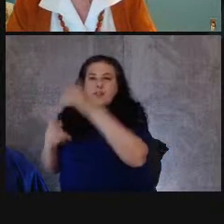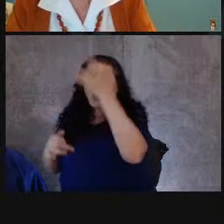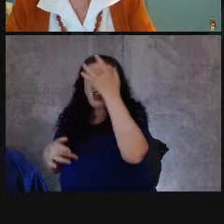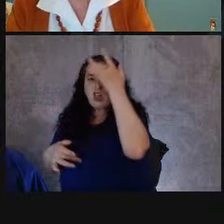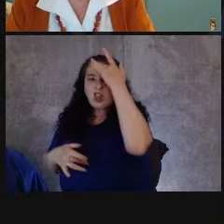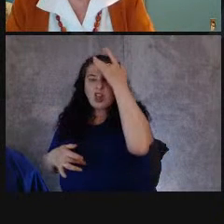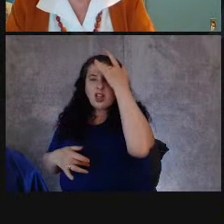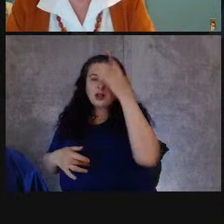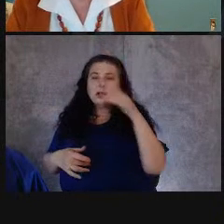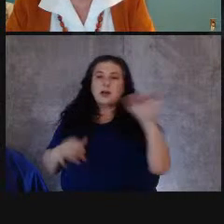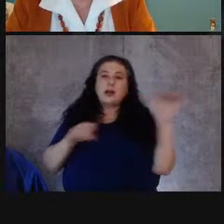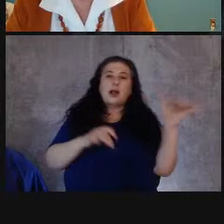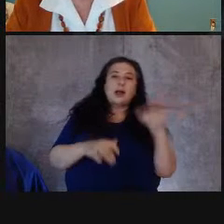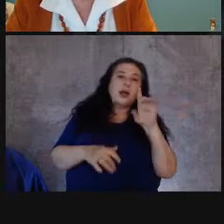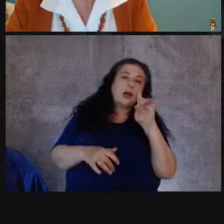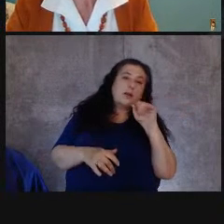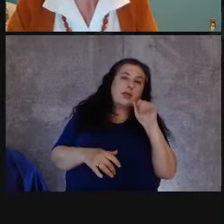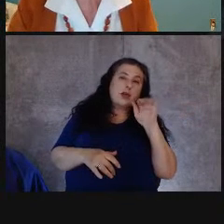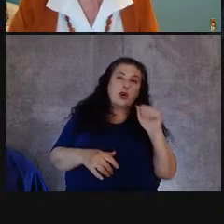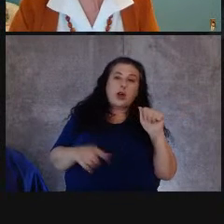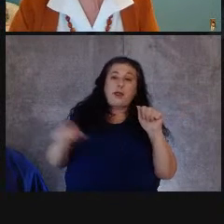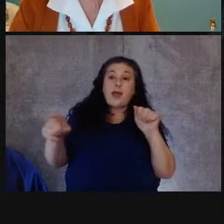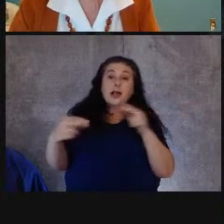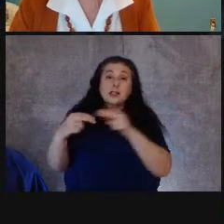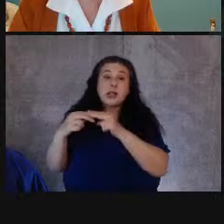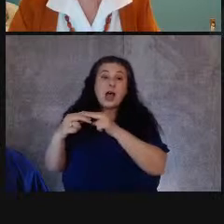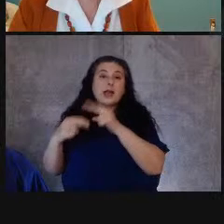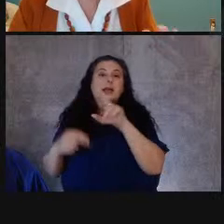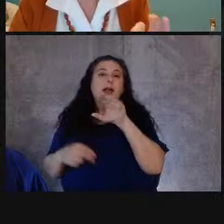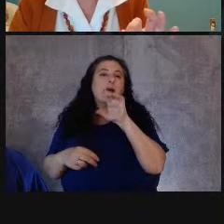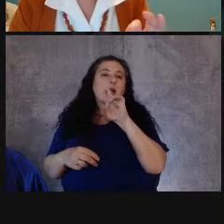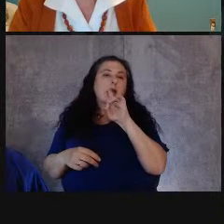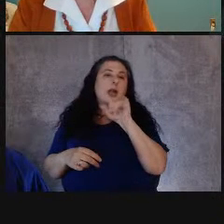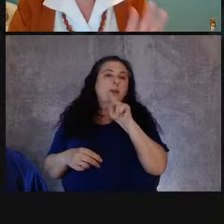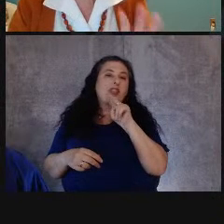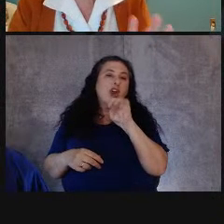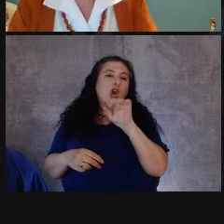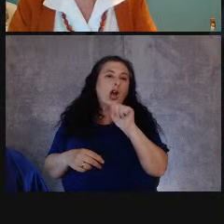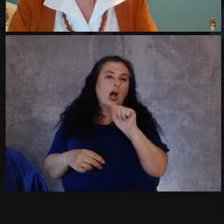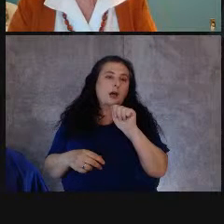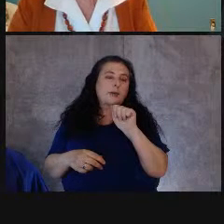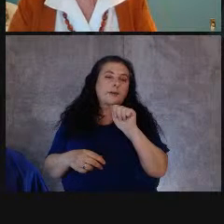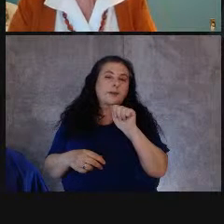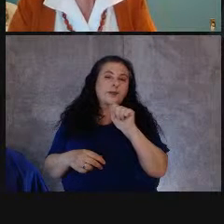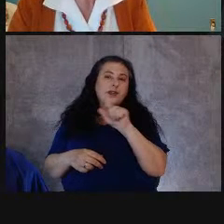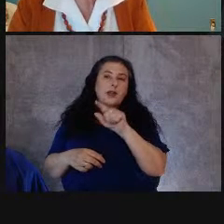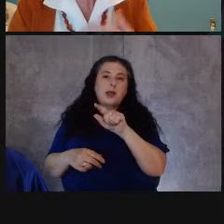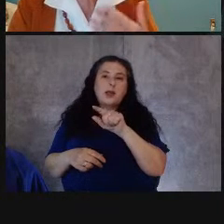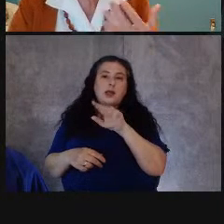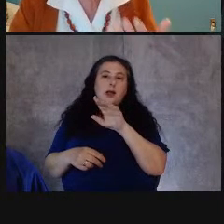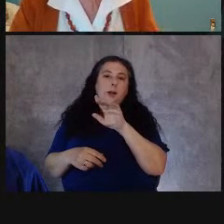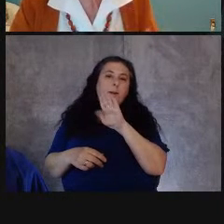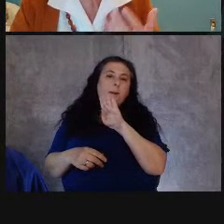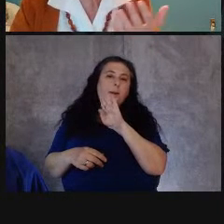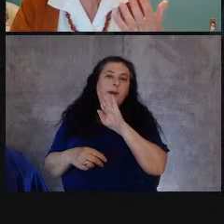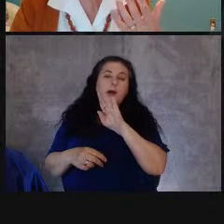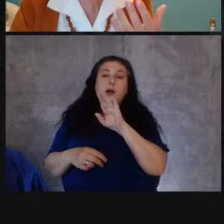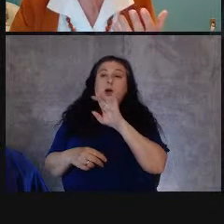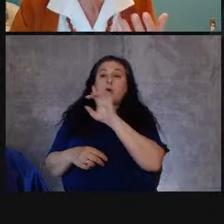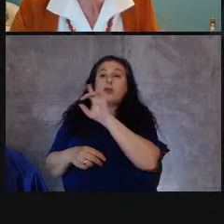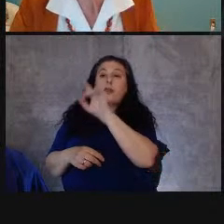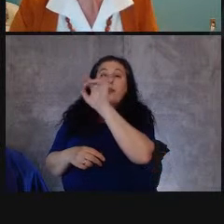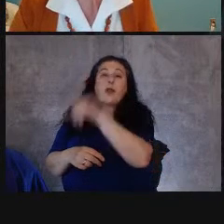diphtheria, which on the right there, that slide, is the bacterium that causes diphtheria, was one of